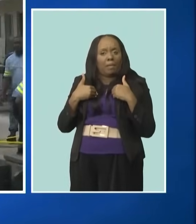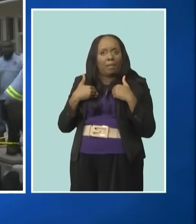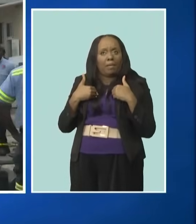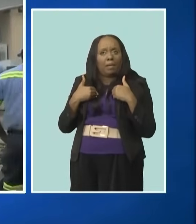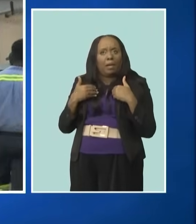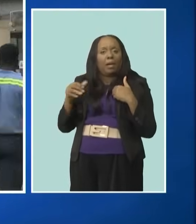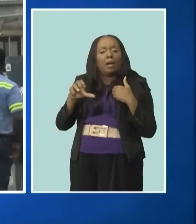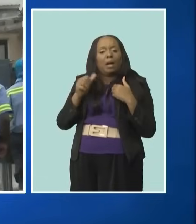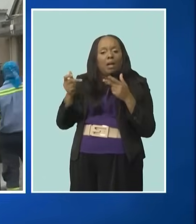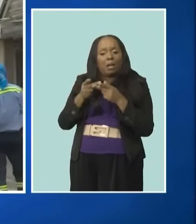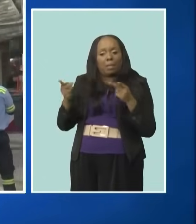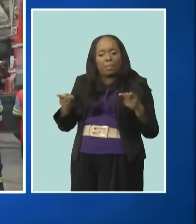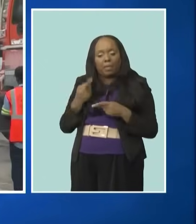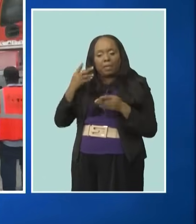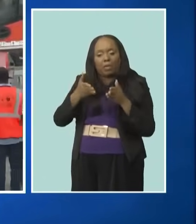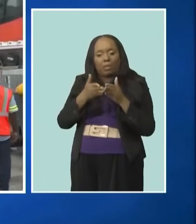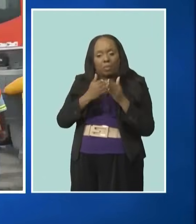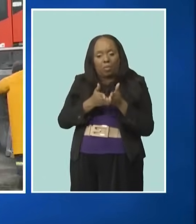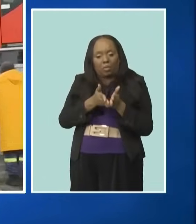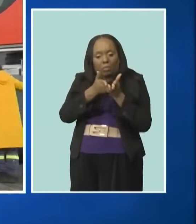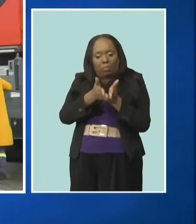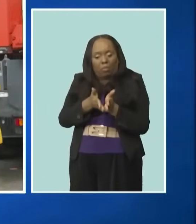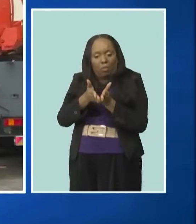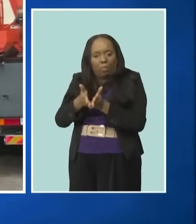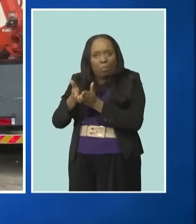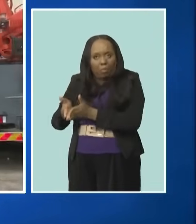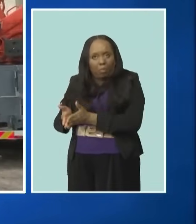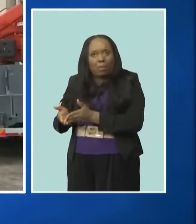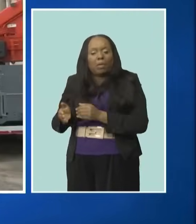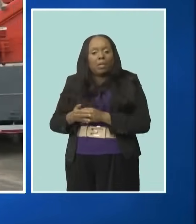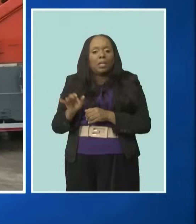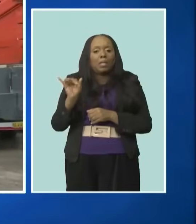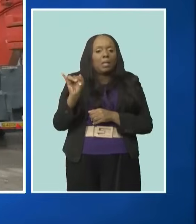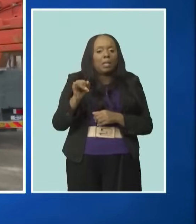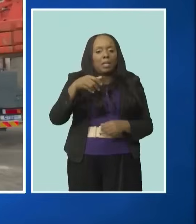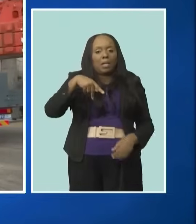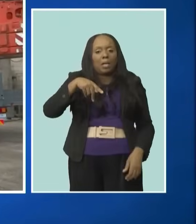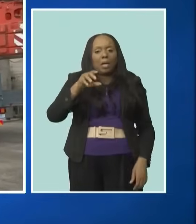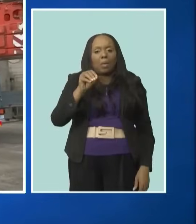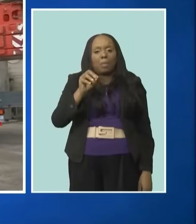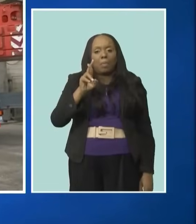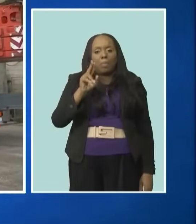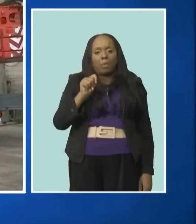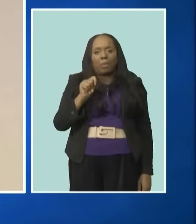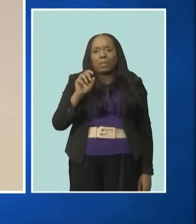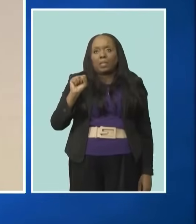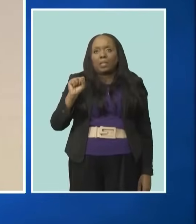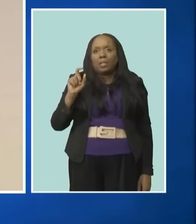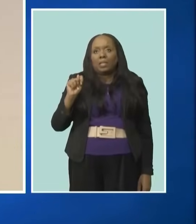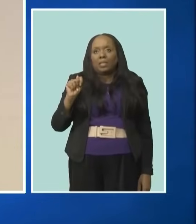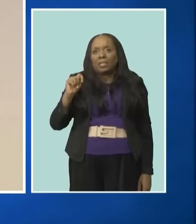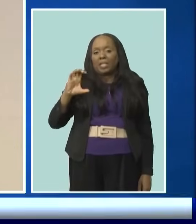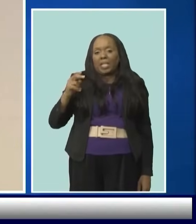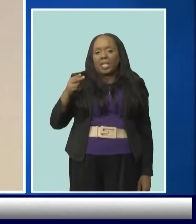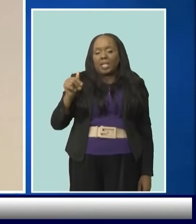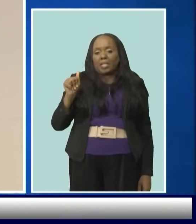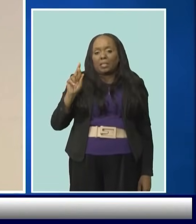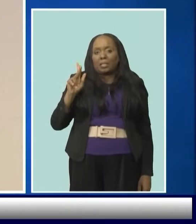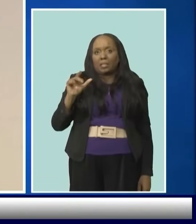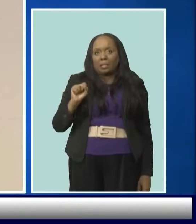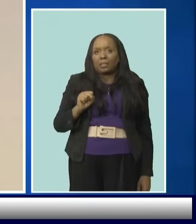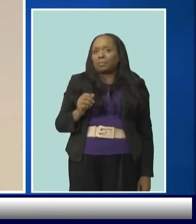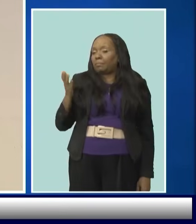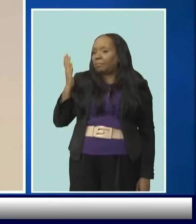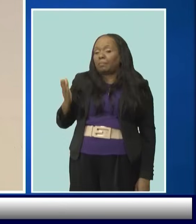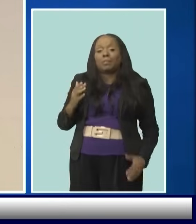Barbados Port Inc. and Dockmaster at Port St. Charles, Alan Burkitt. To make sure that we have designated spaces for